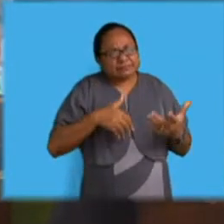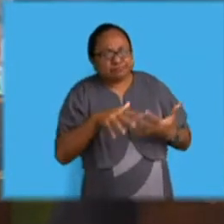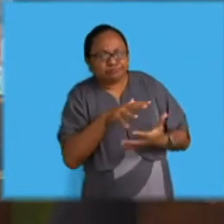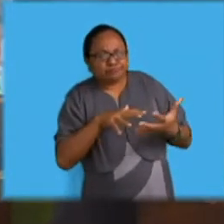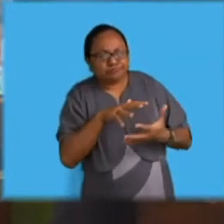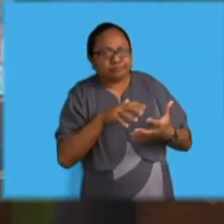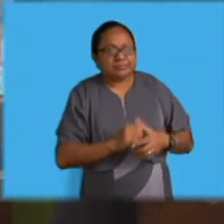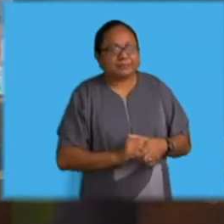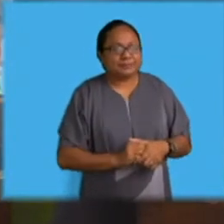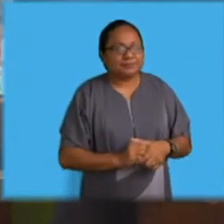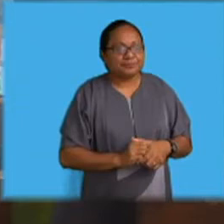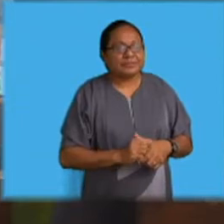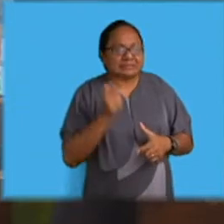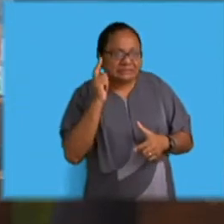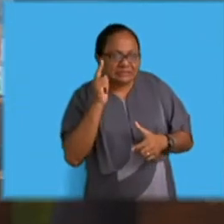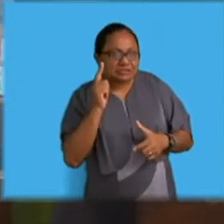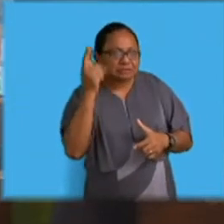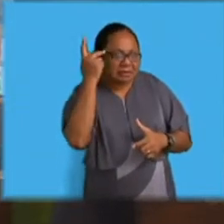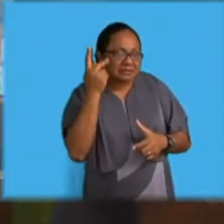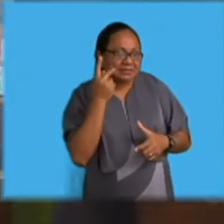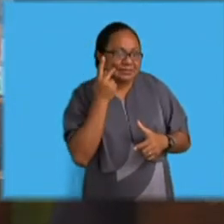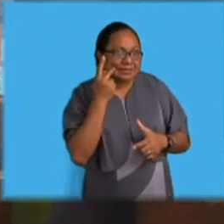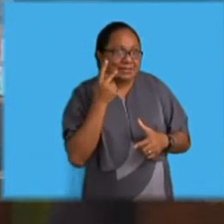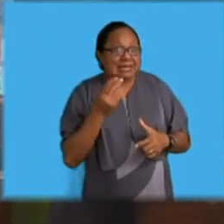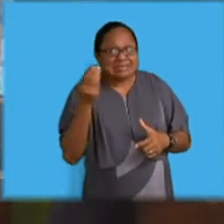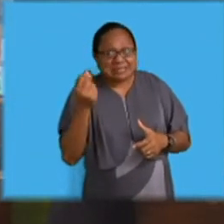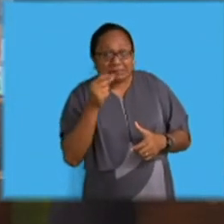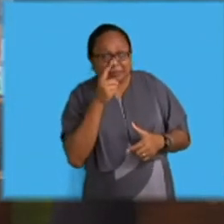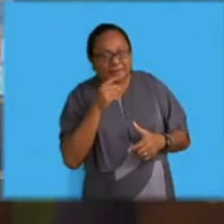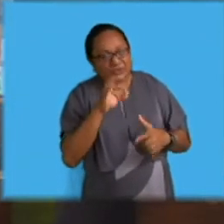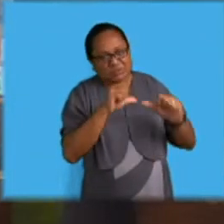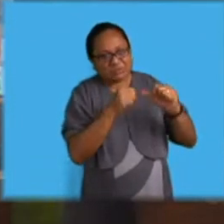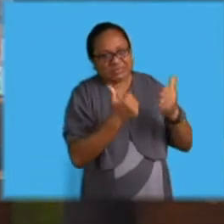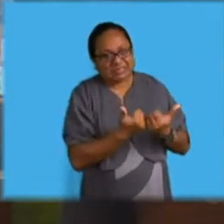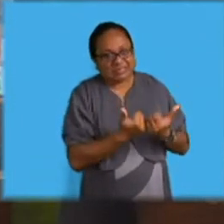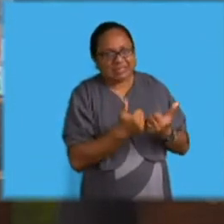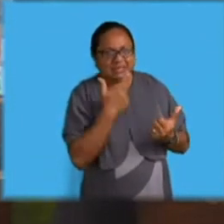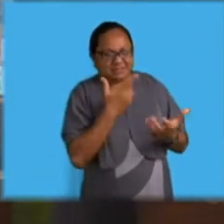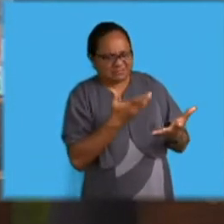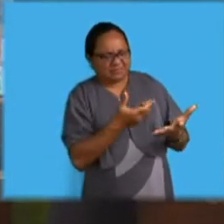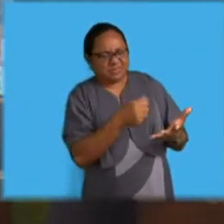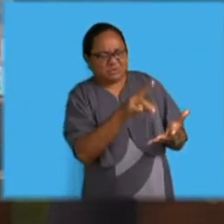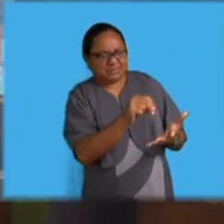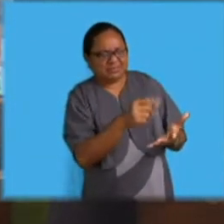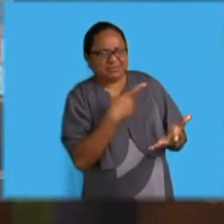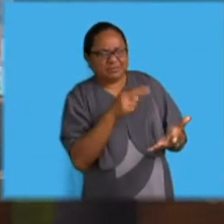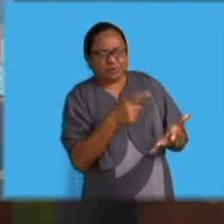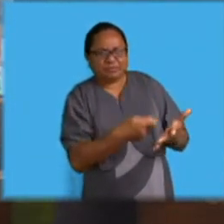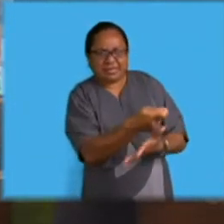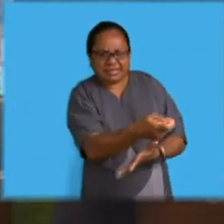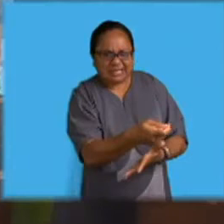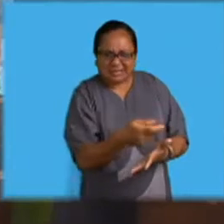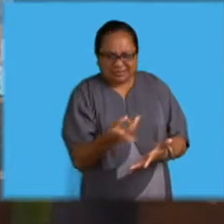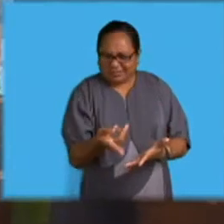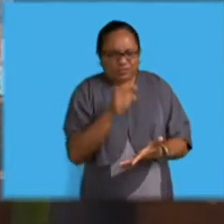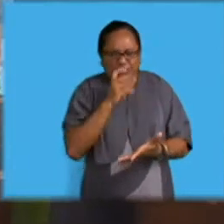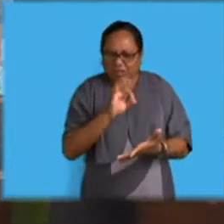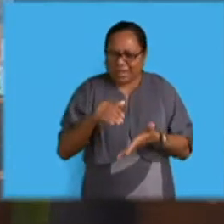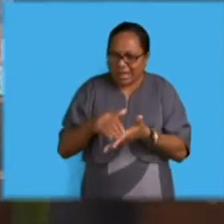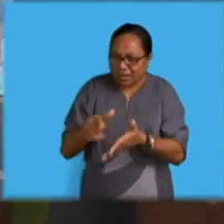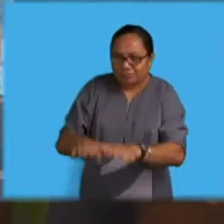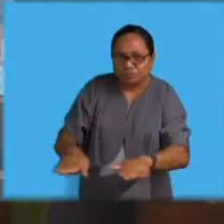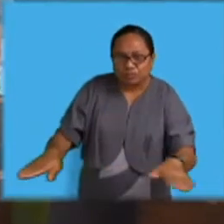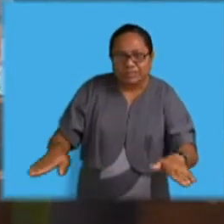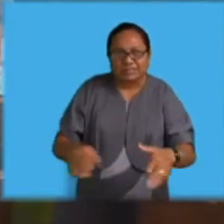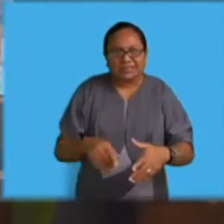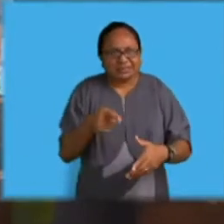alike. These activities are sometimes seen by some people as an unnecessary expense and irrelevant to a child's development,